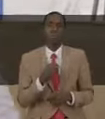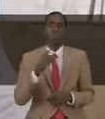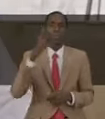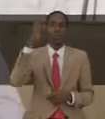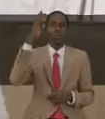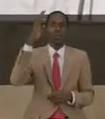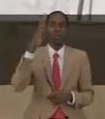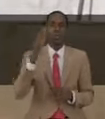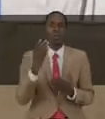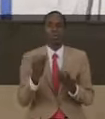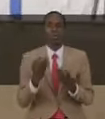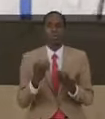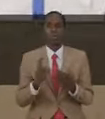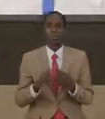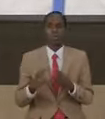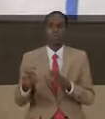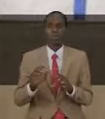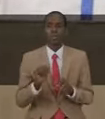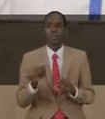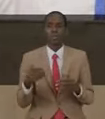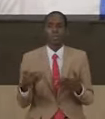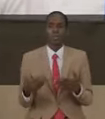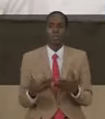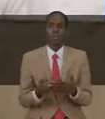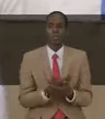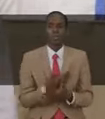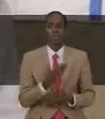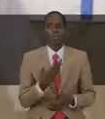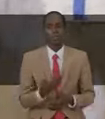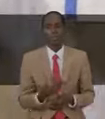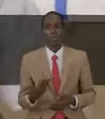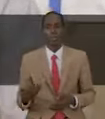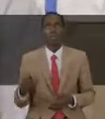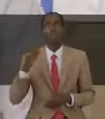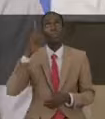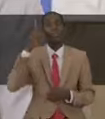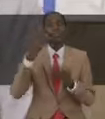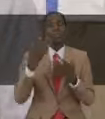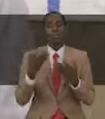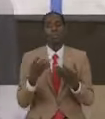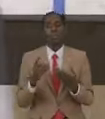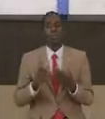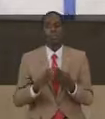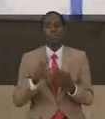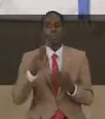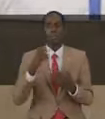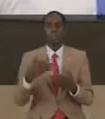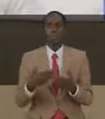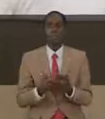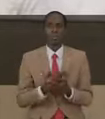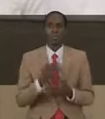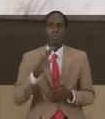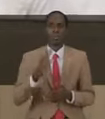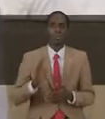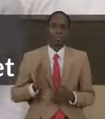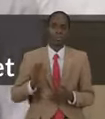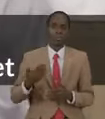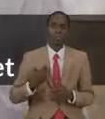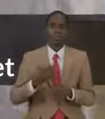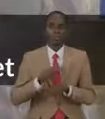old. God bless you, do a new thing. He wants to renew your soul.